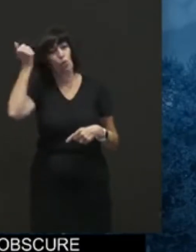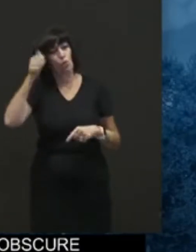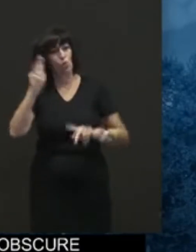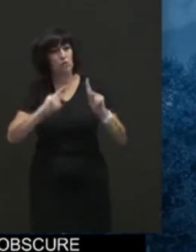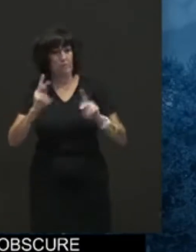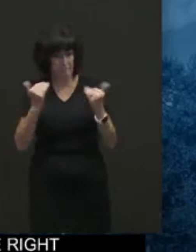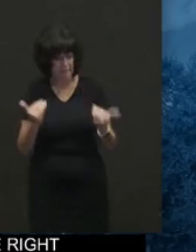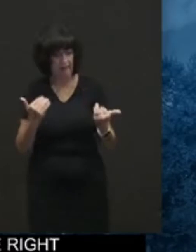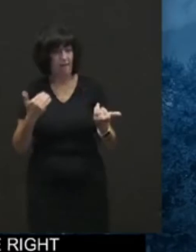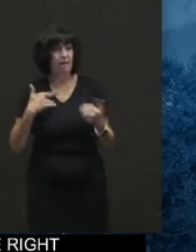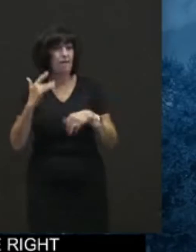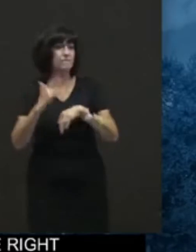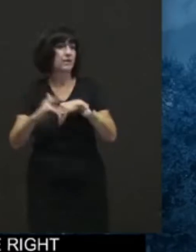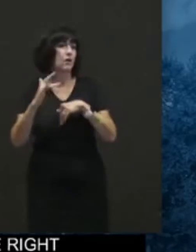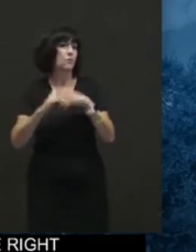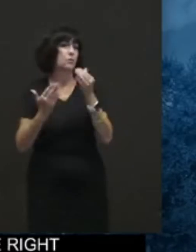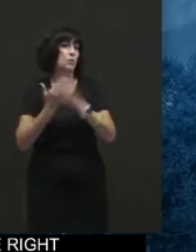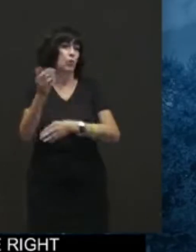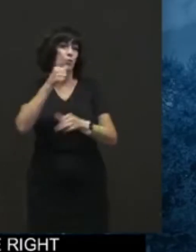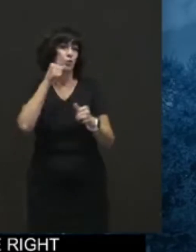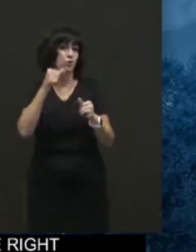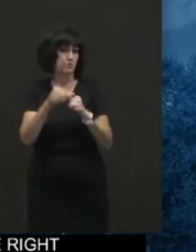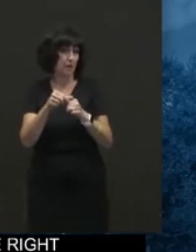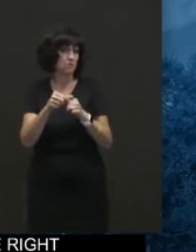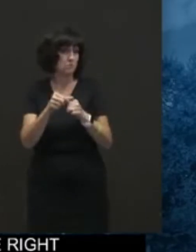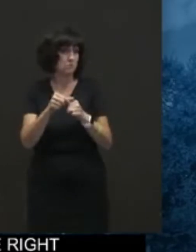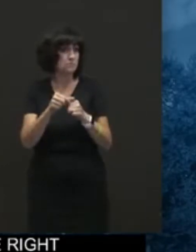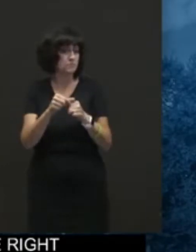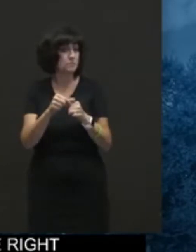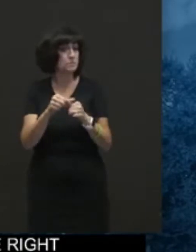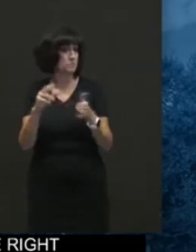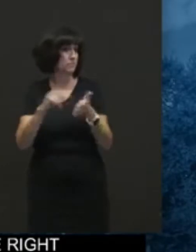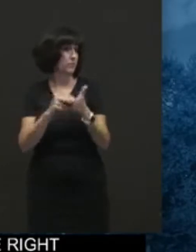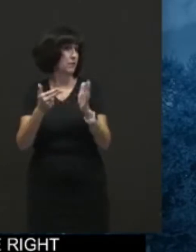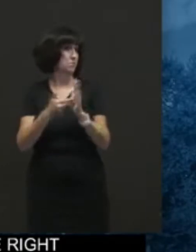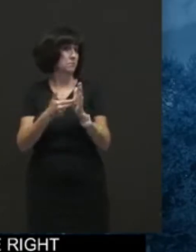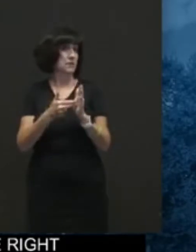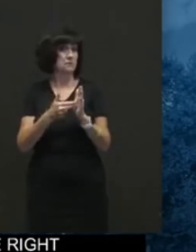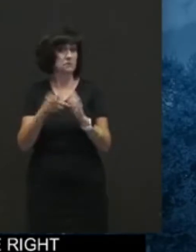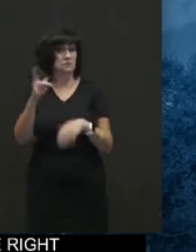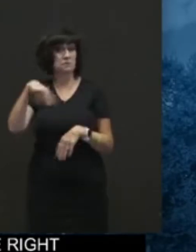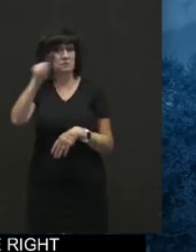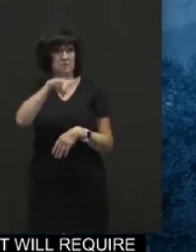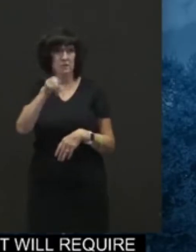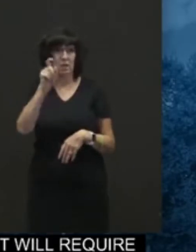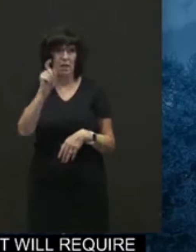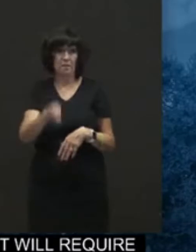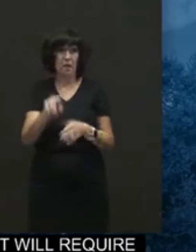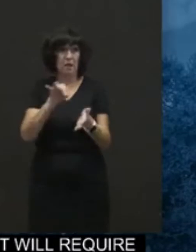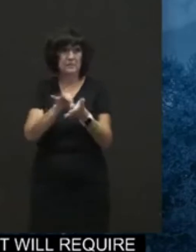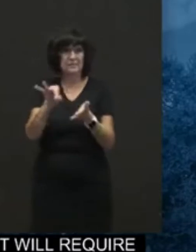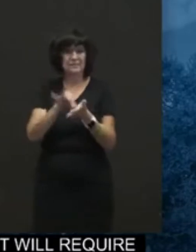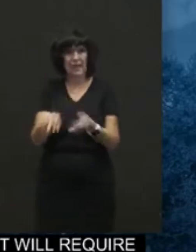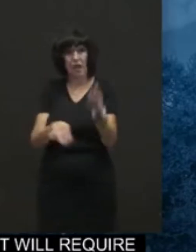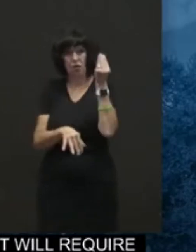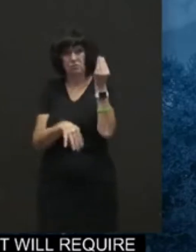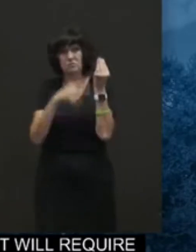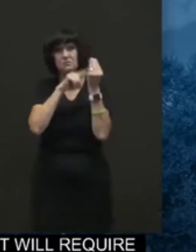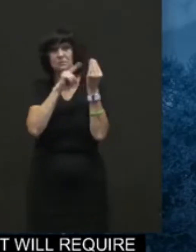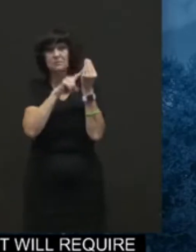mail. It will require that the votes be in hand with the Department of